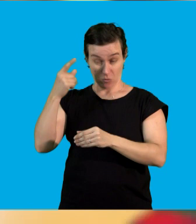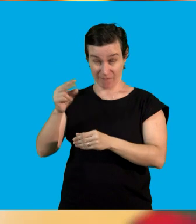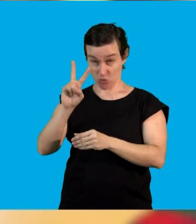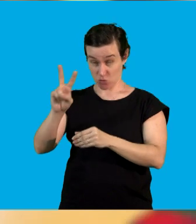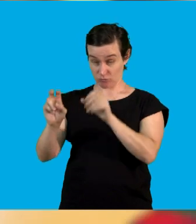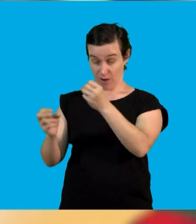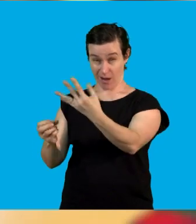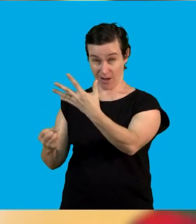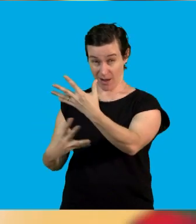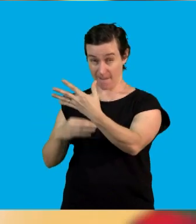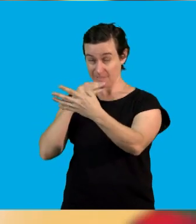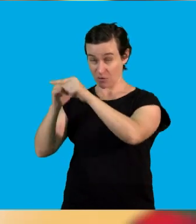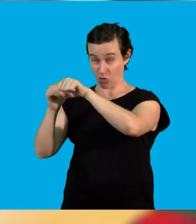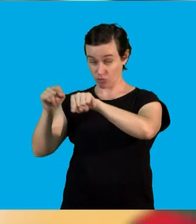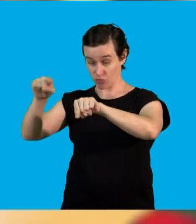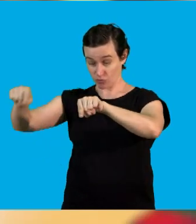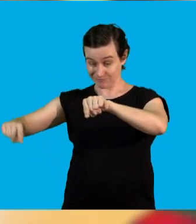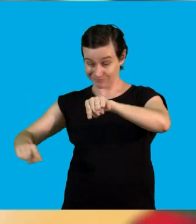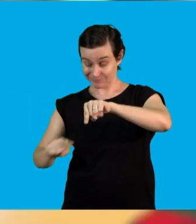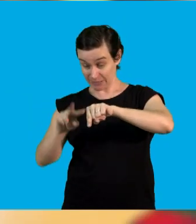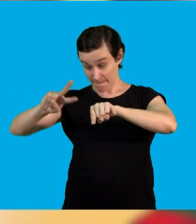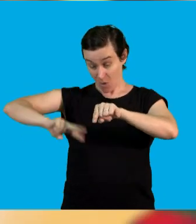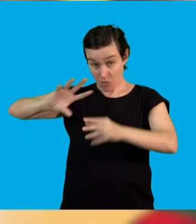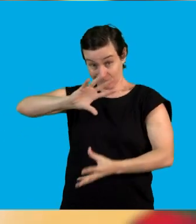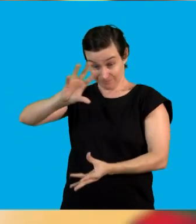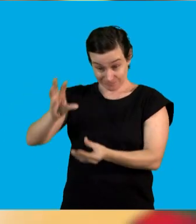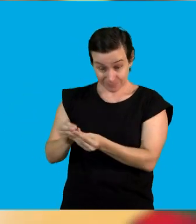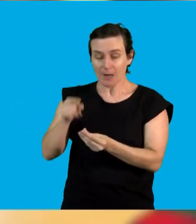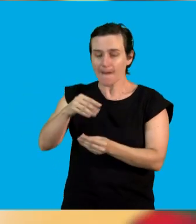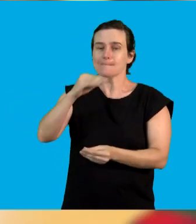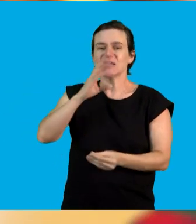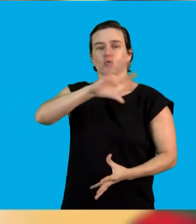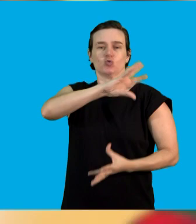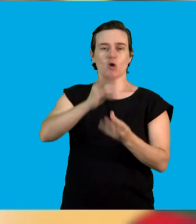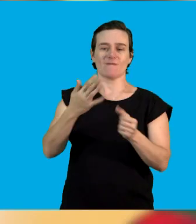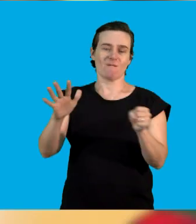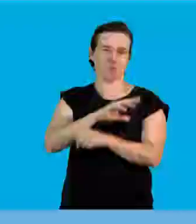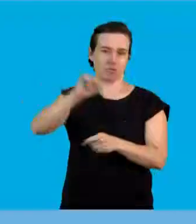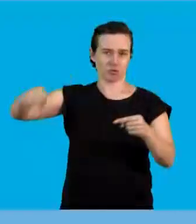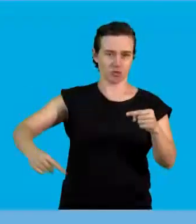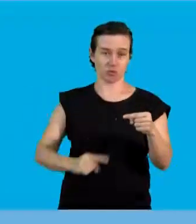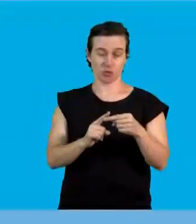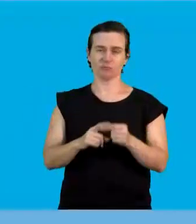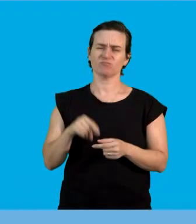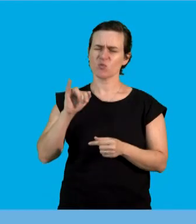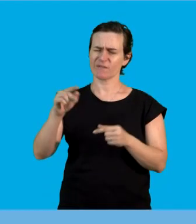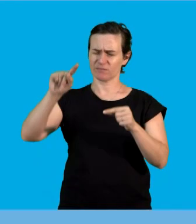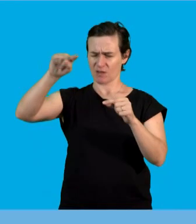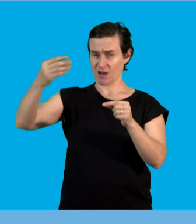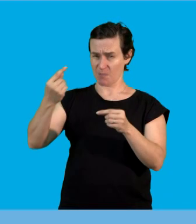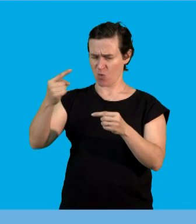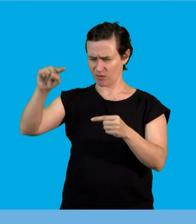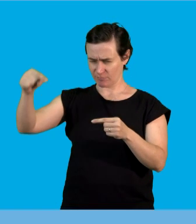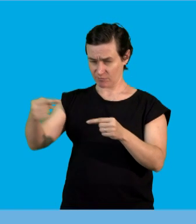that we have, is going to be equal to the sum of the total current. So if across this resistor we have 1